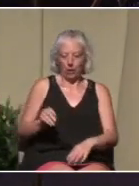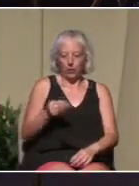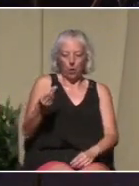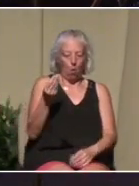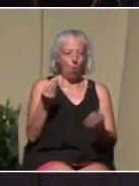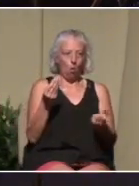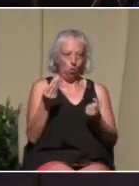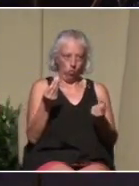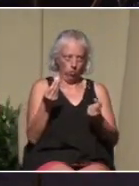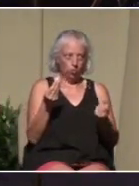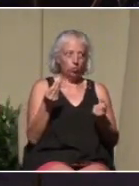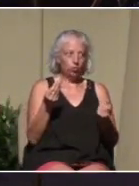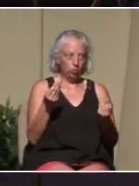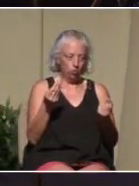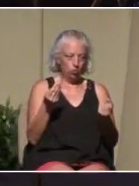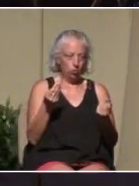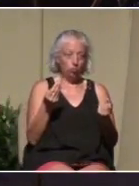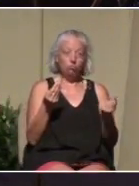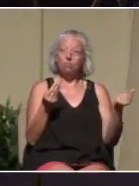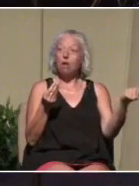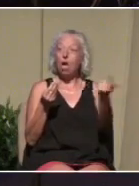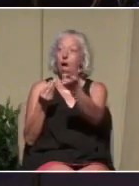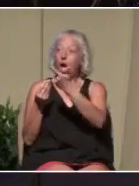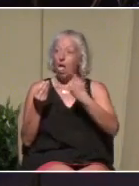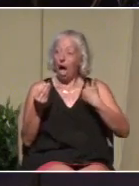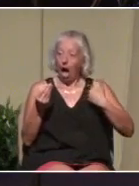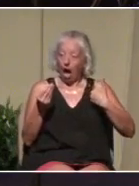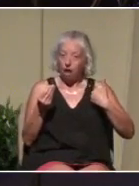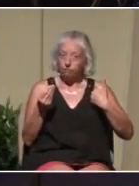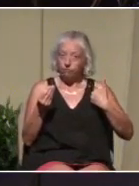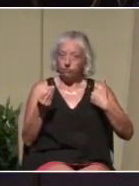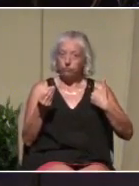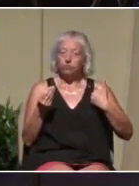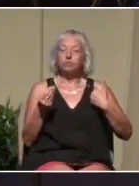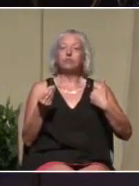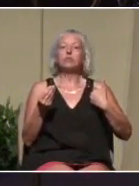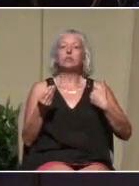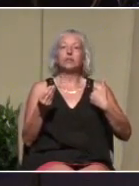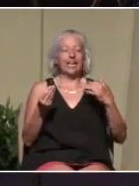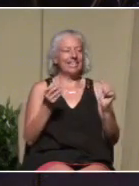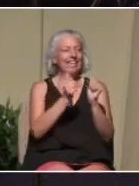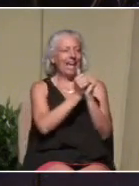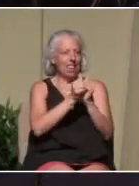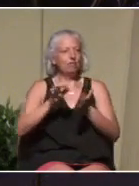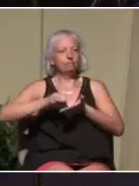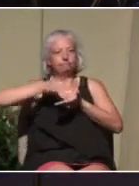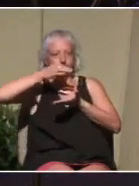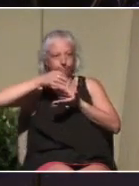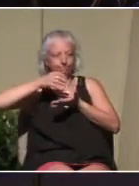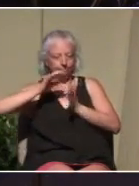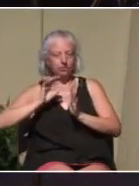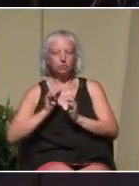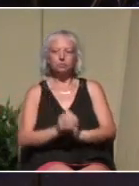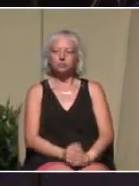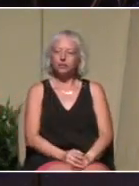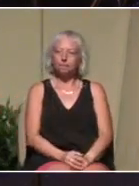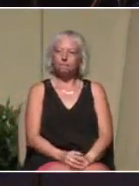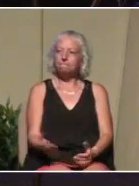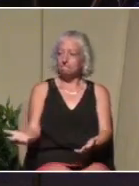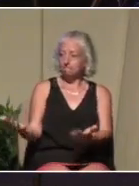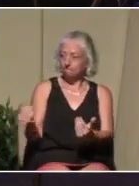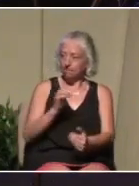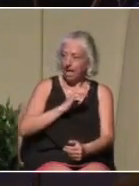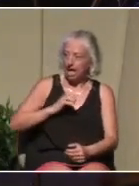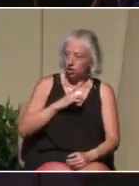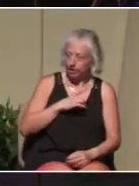it. And when everybody has a piece of bread, then we will participate together in the Lord's Supper. So I invite the elders